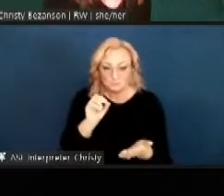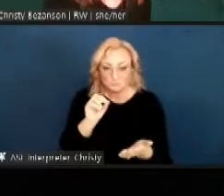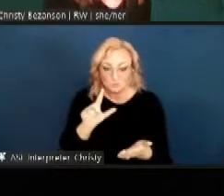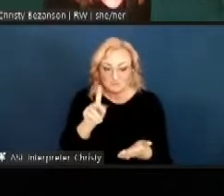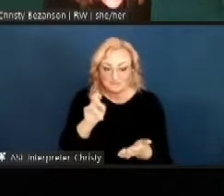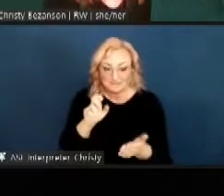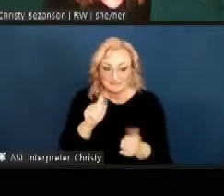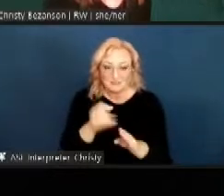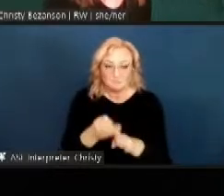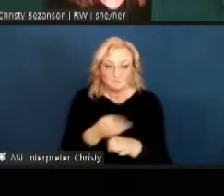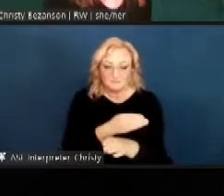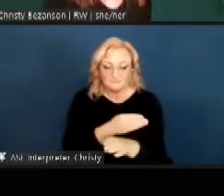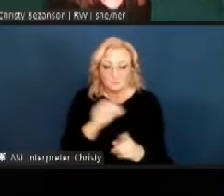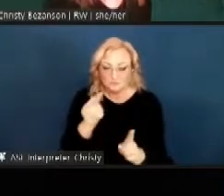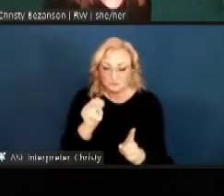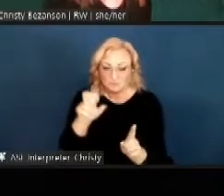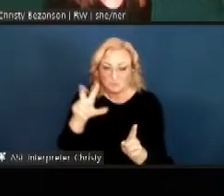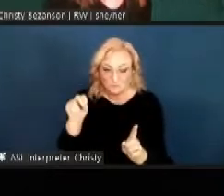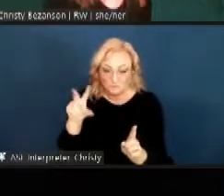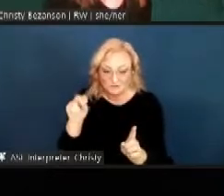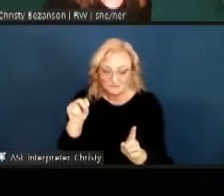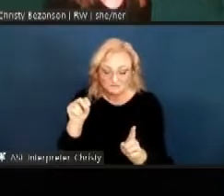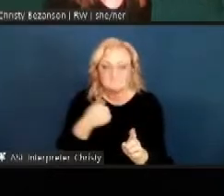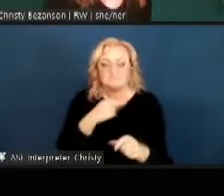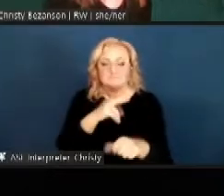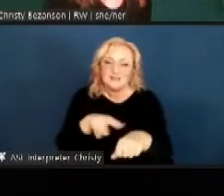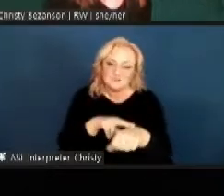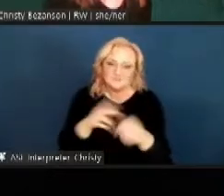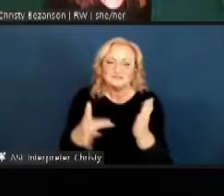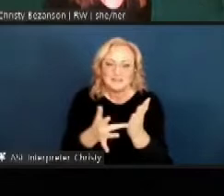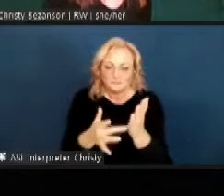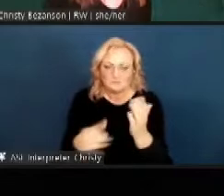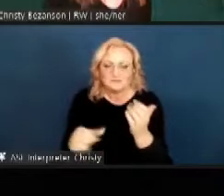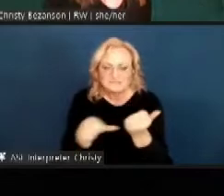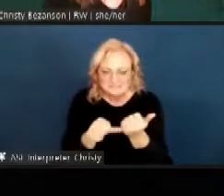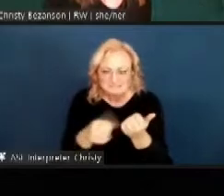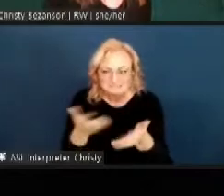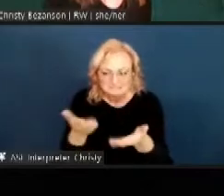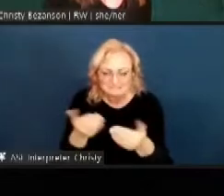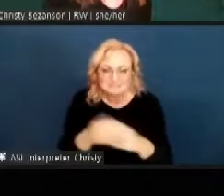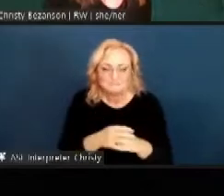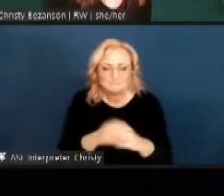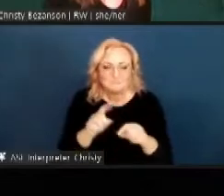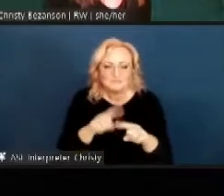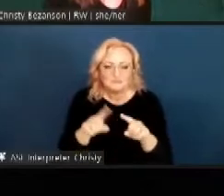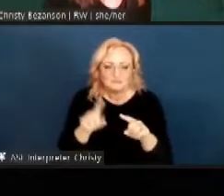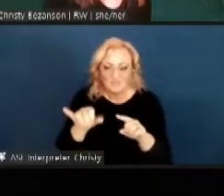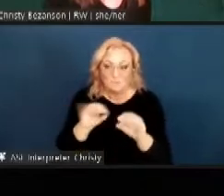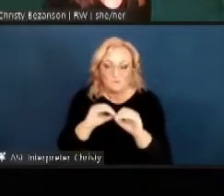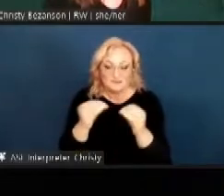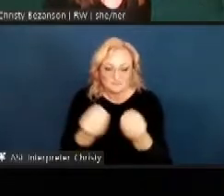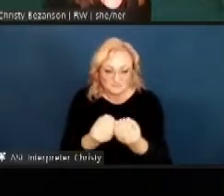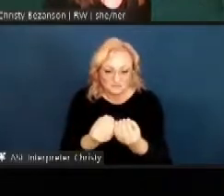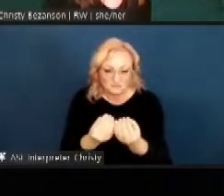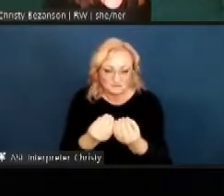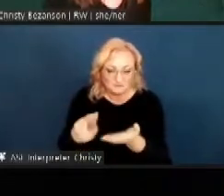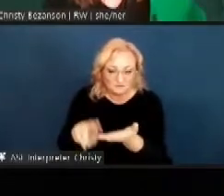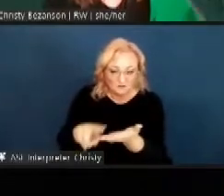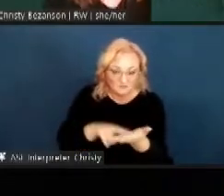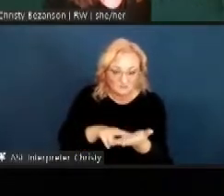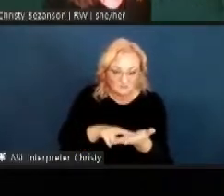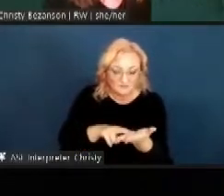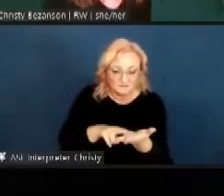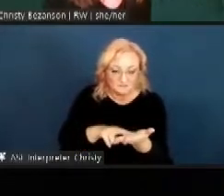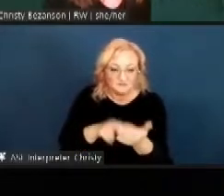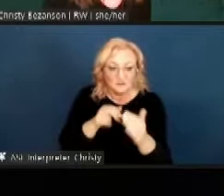June 30th. We have some national technical assistance organization that we have under contract with Foundational